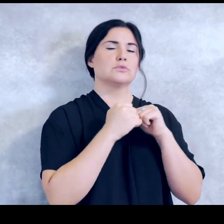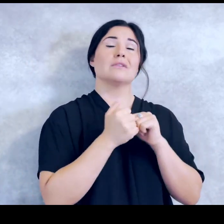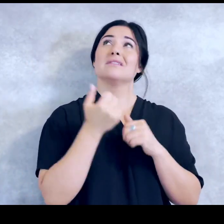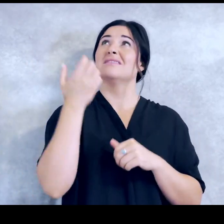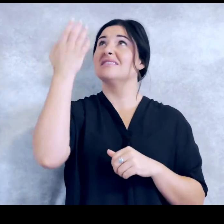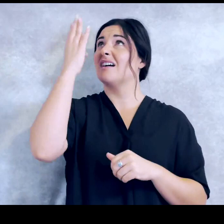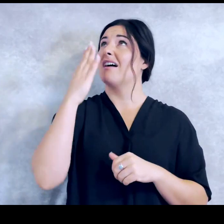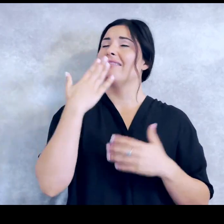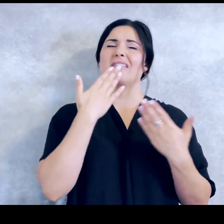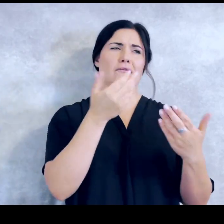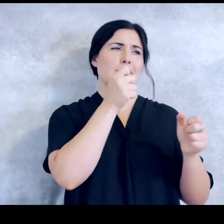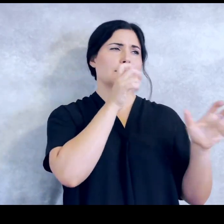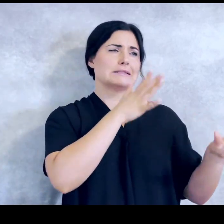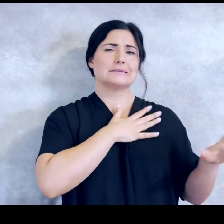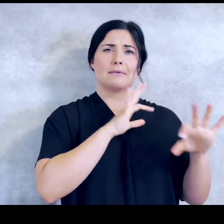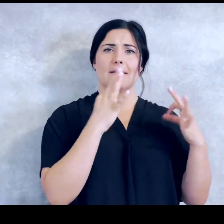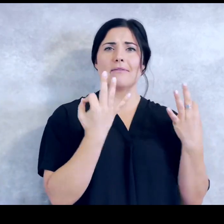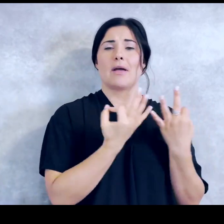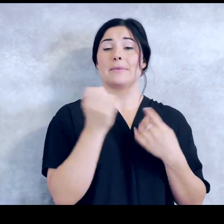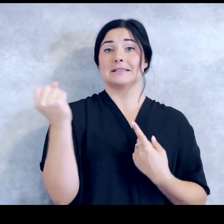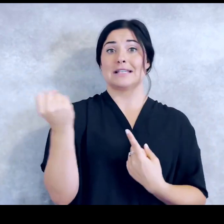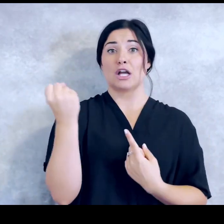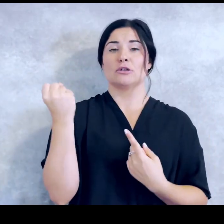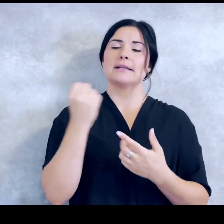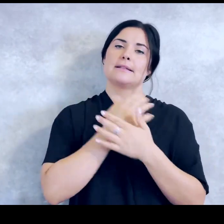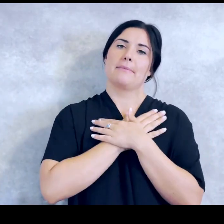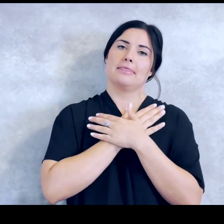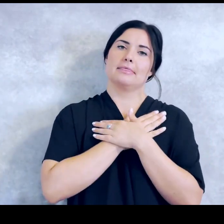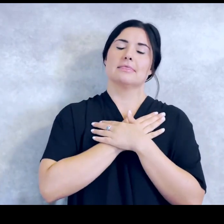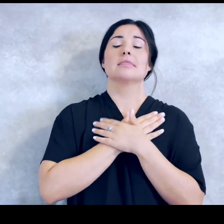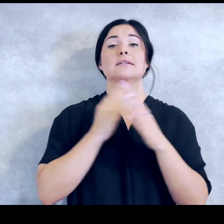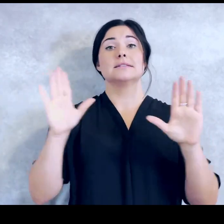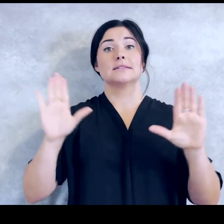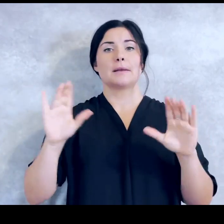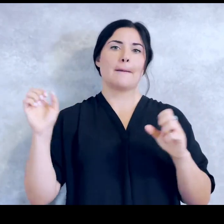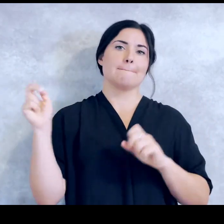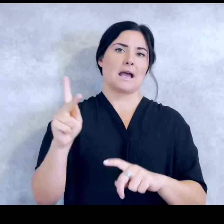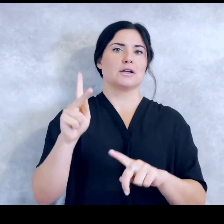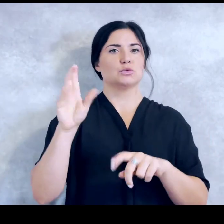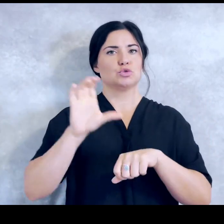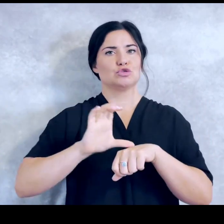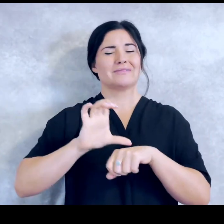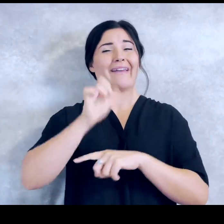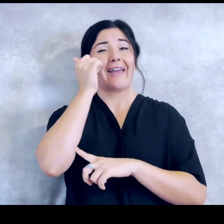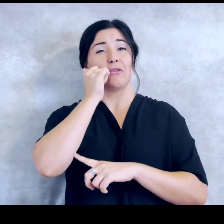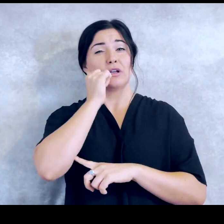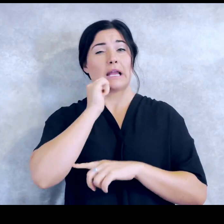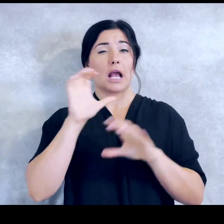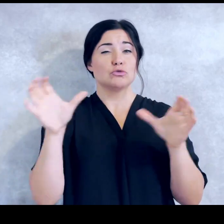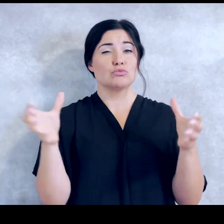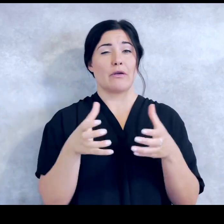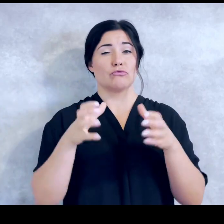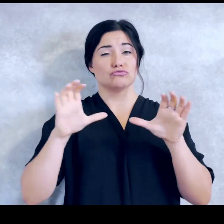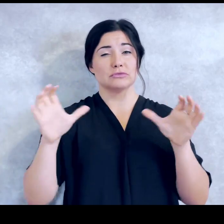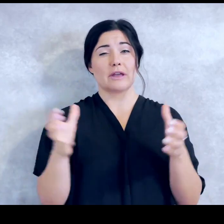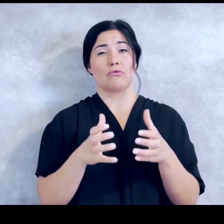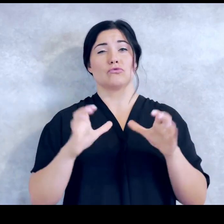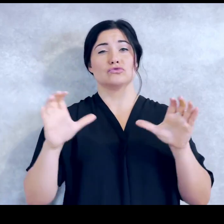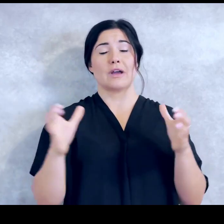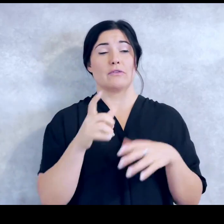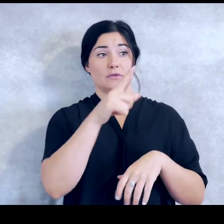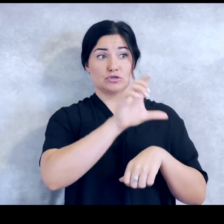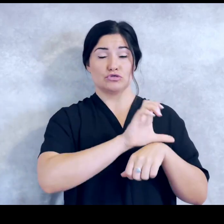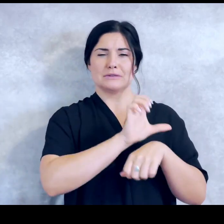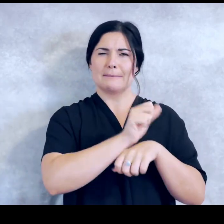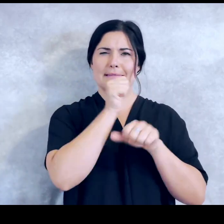and have a meal. And thank God that he's blessed our family. And Saturday's our Sabbath. And Sunday, we come back to church together. Every day, they were together. And then